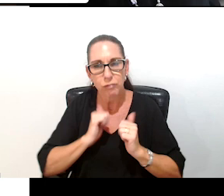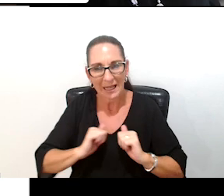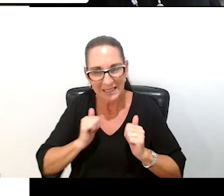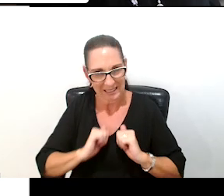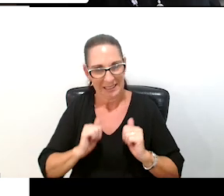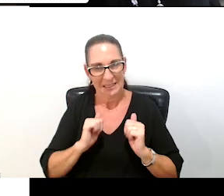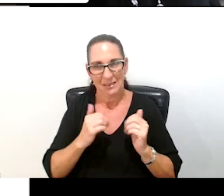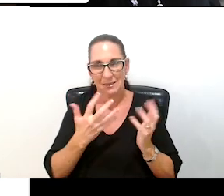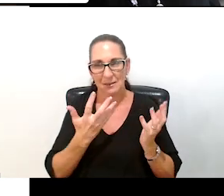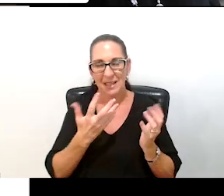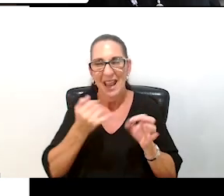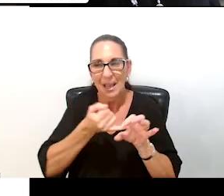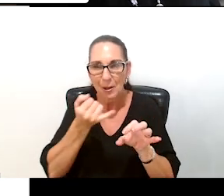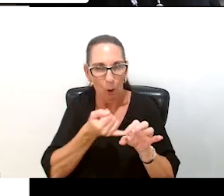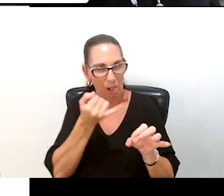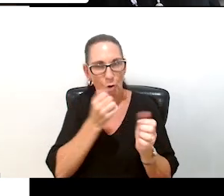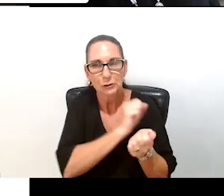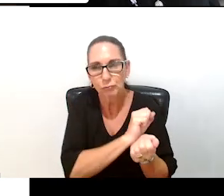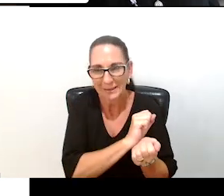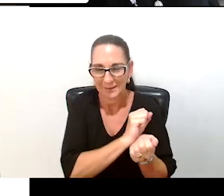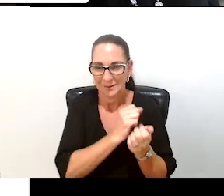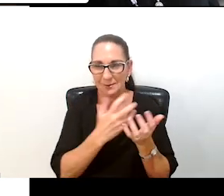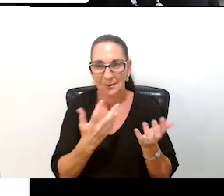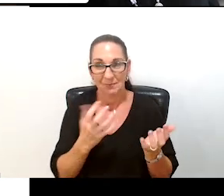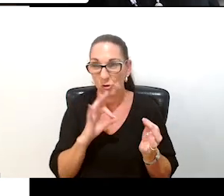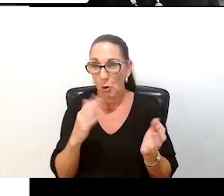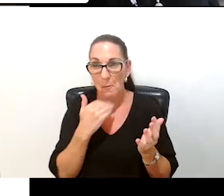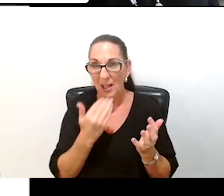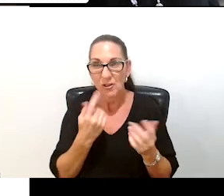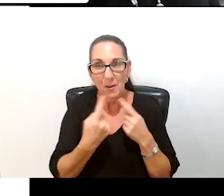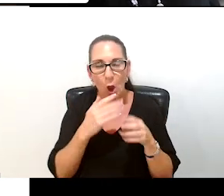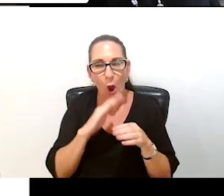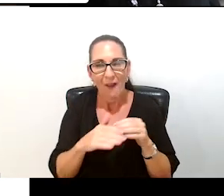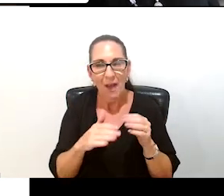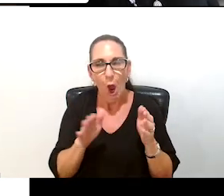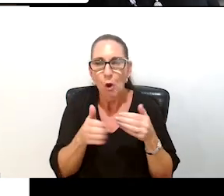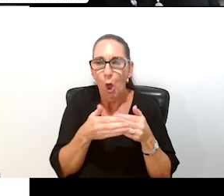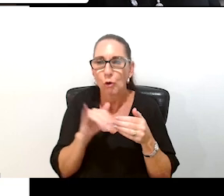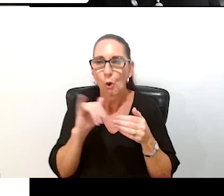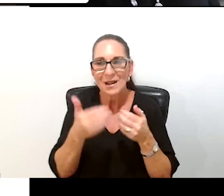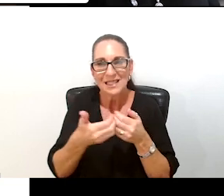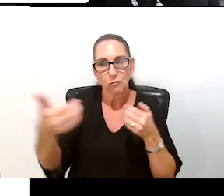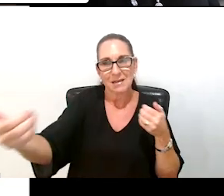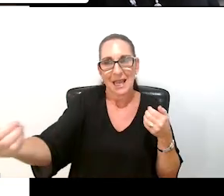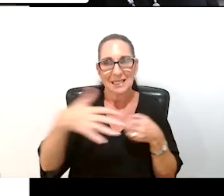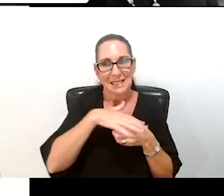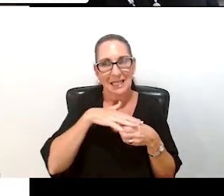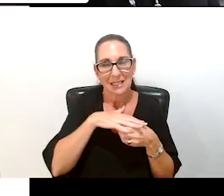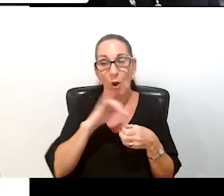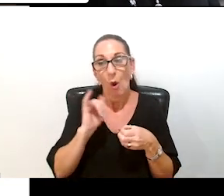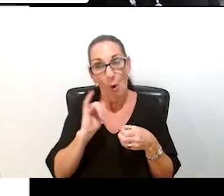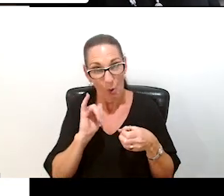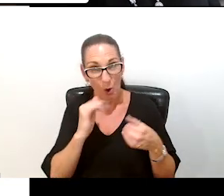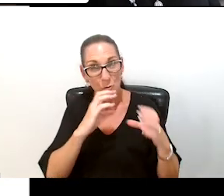There's not much information about people with disability in what we would call closed and segregated settings, and people with communication support